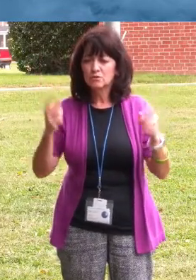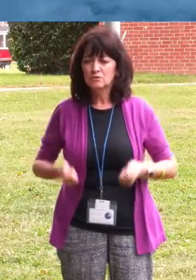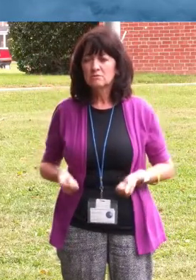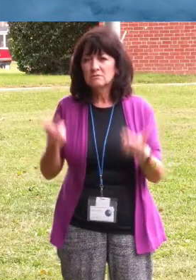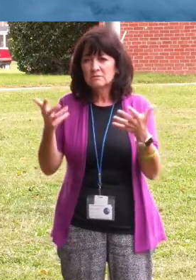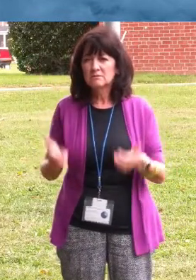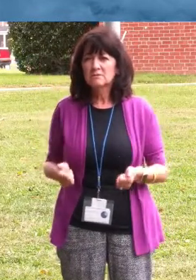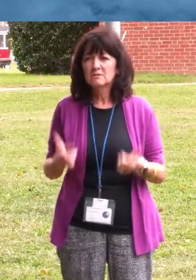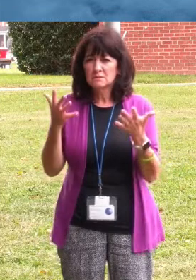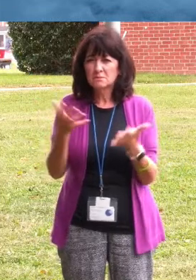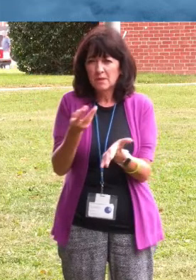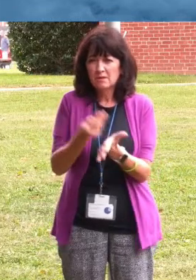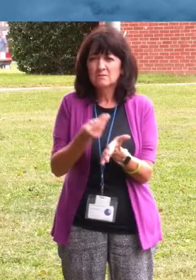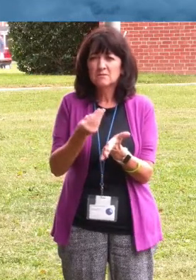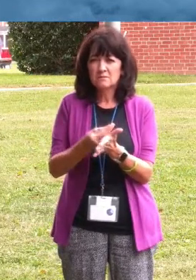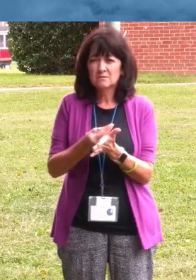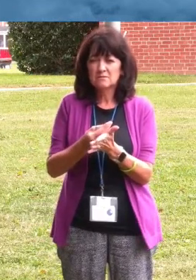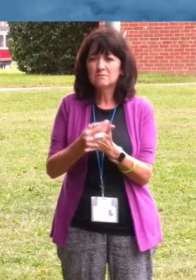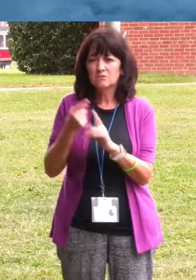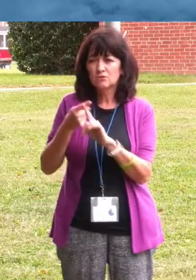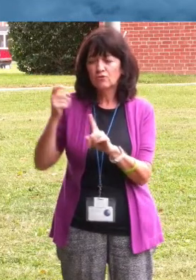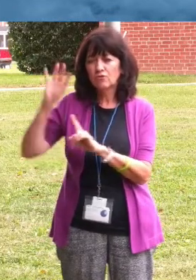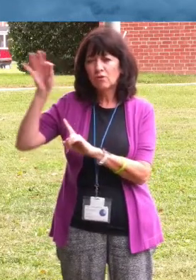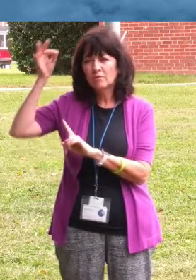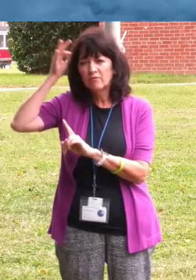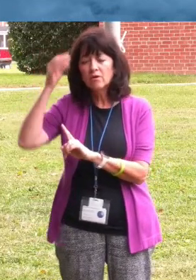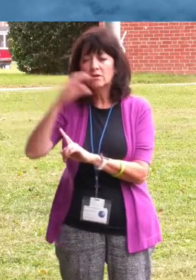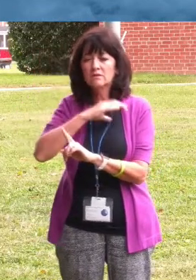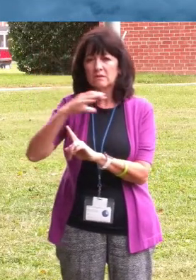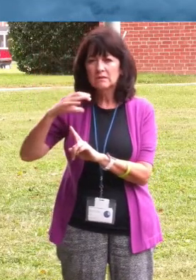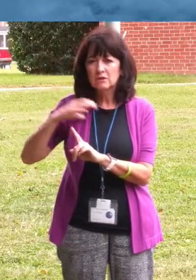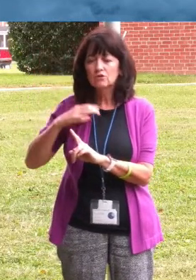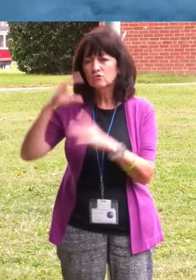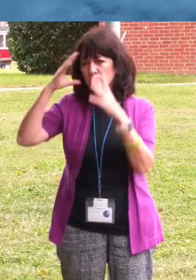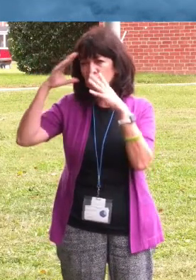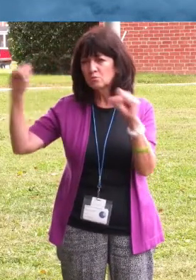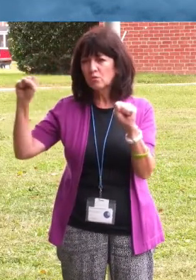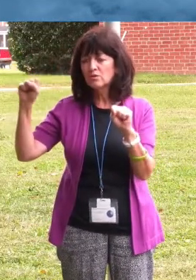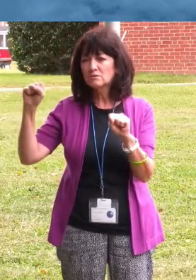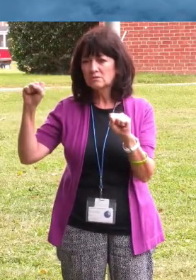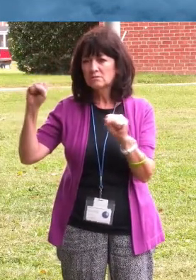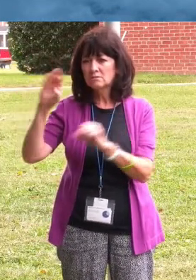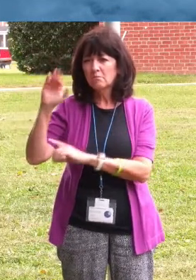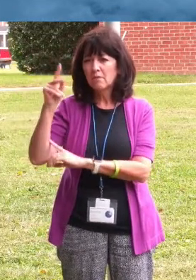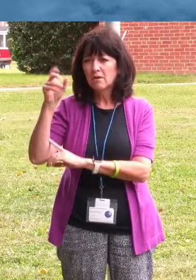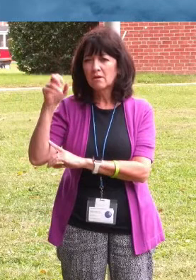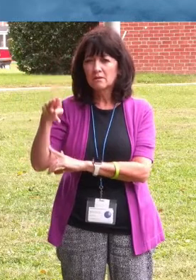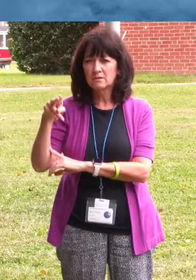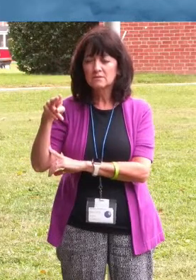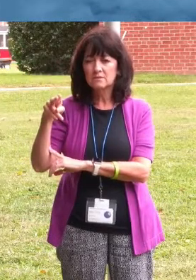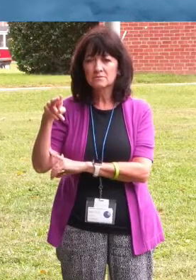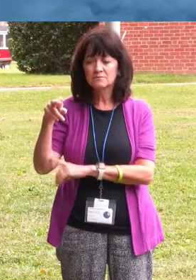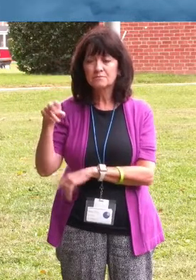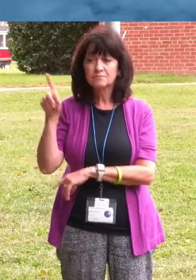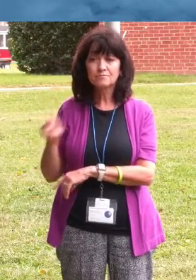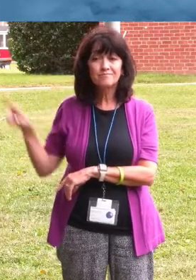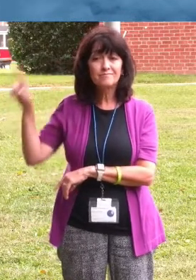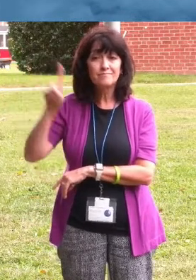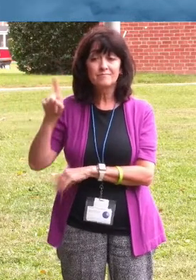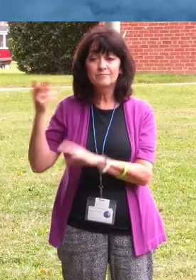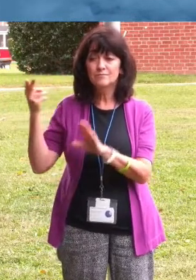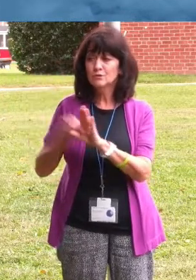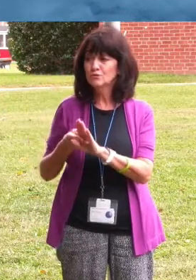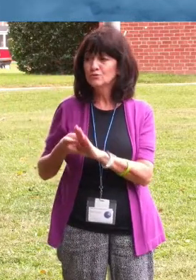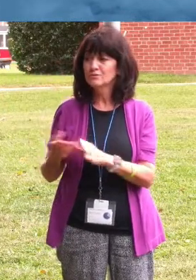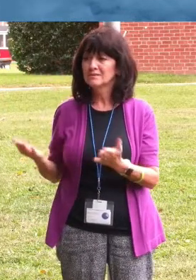made available by our congressional delegation, by the Congress and President Biden. They're not able to be with us. They're at work